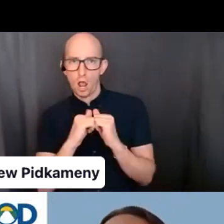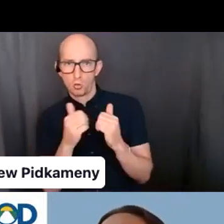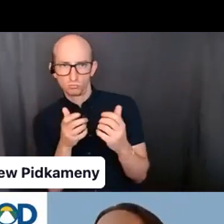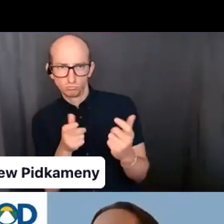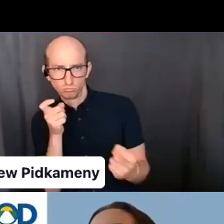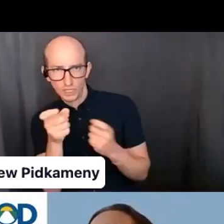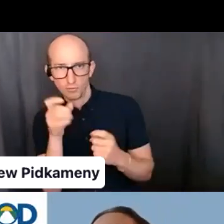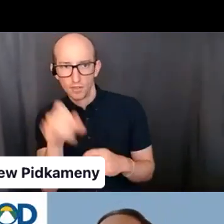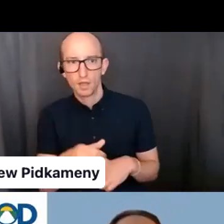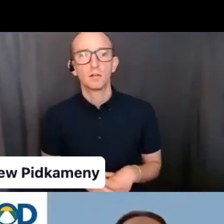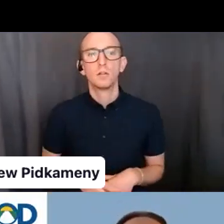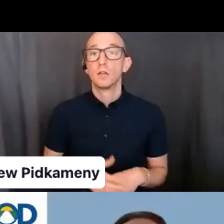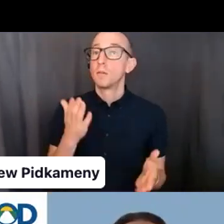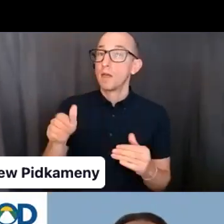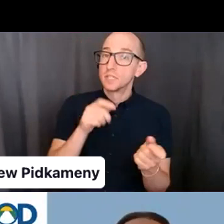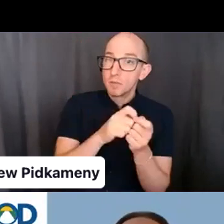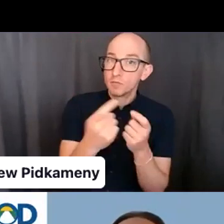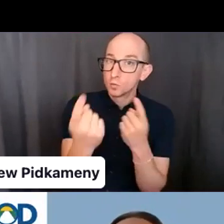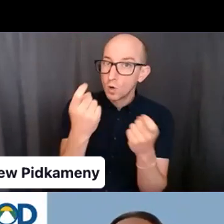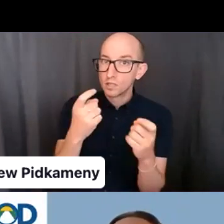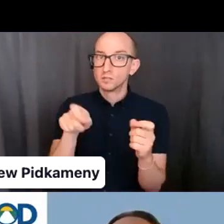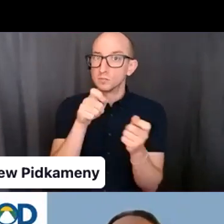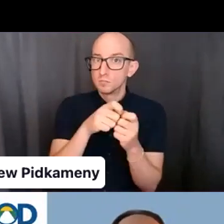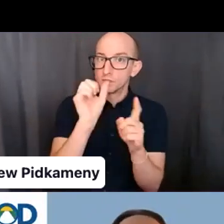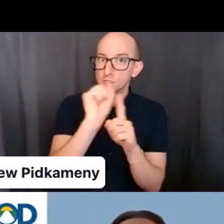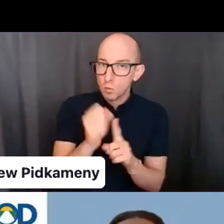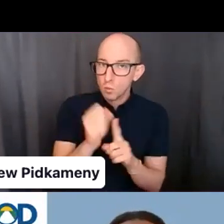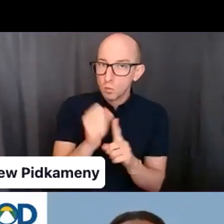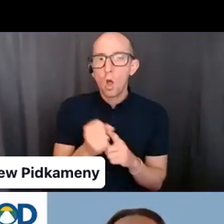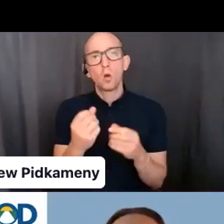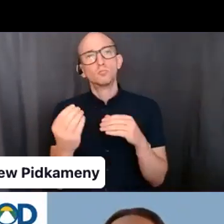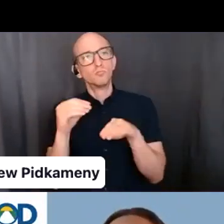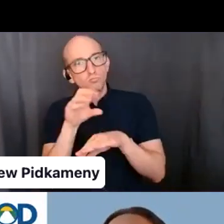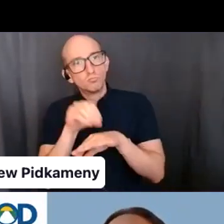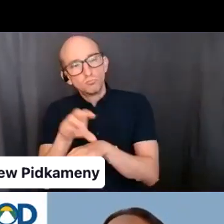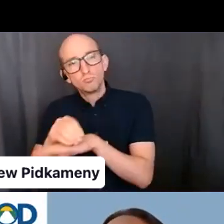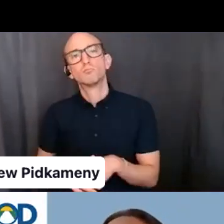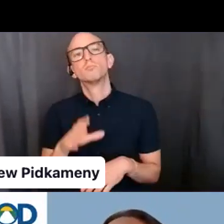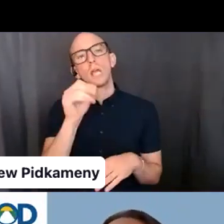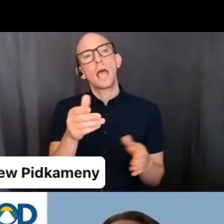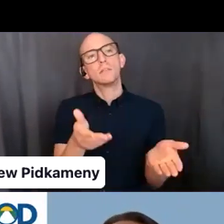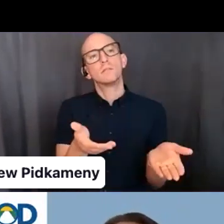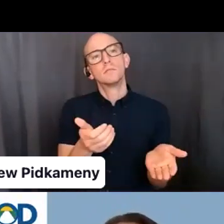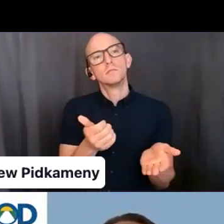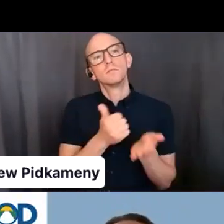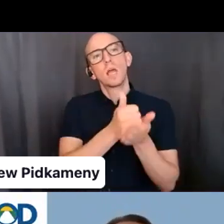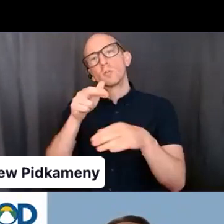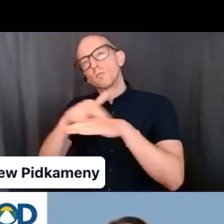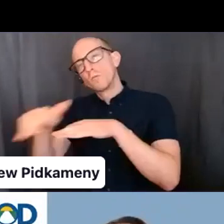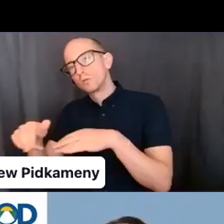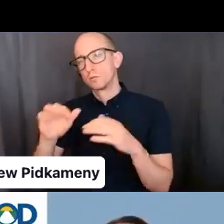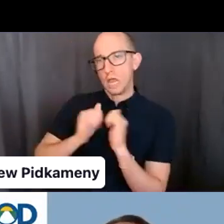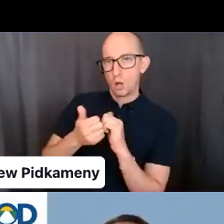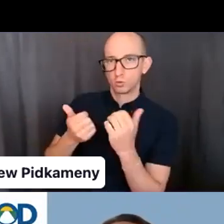addressing a particular issue, as well as directing people to their formal recourse options.